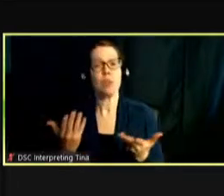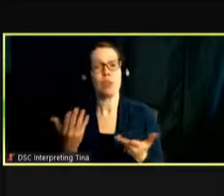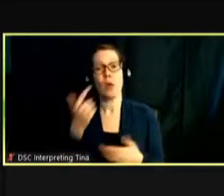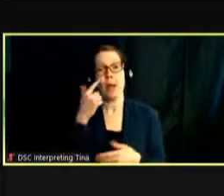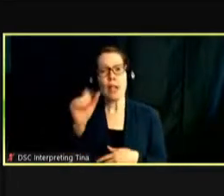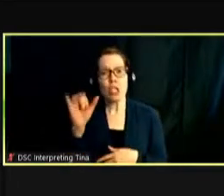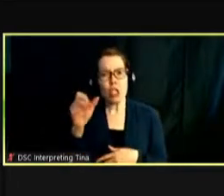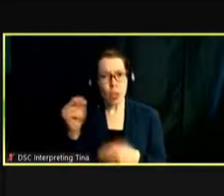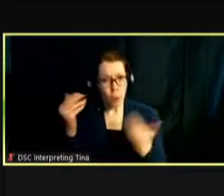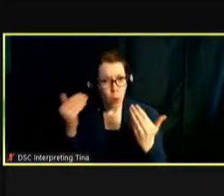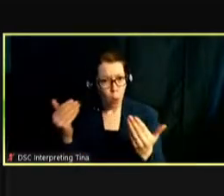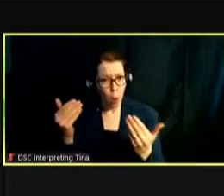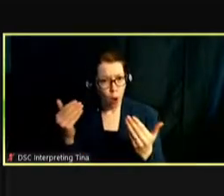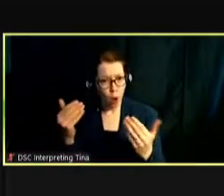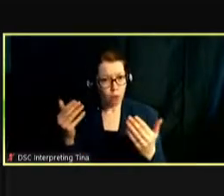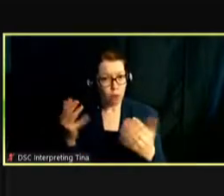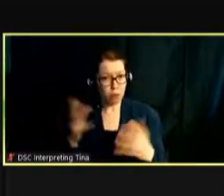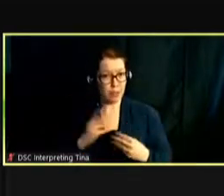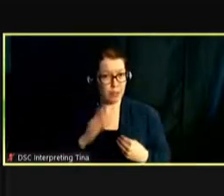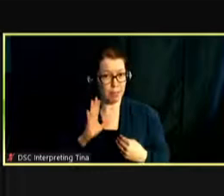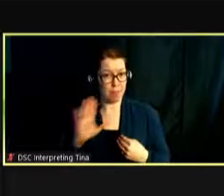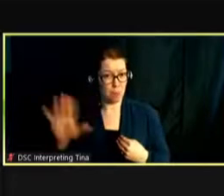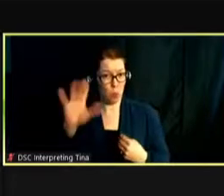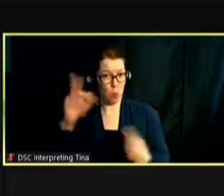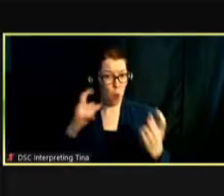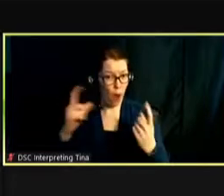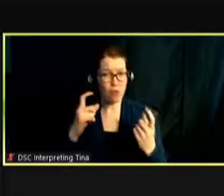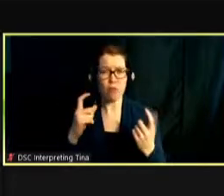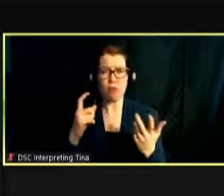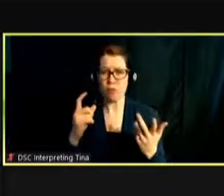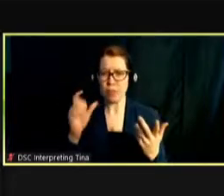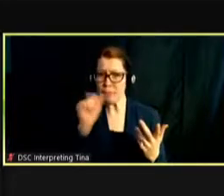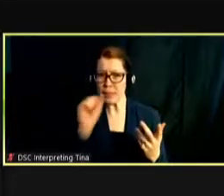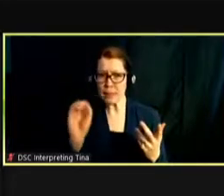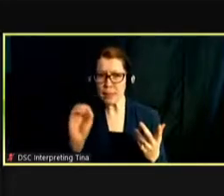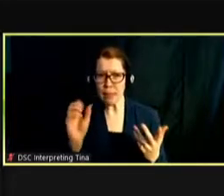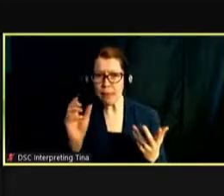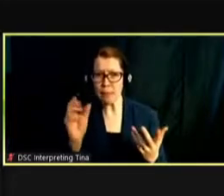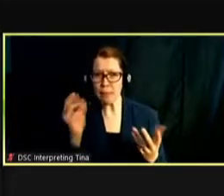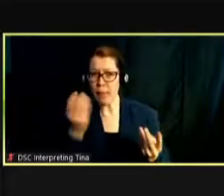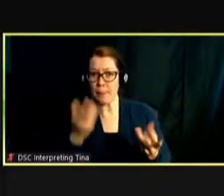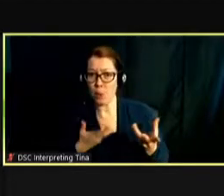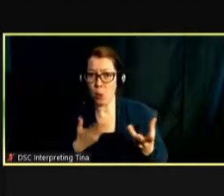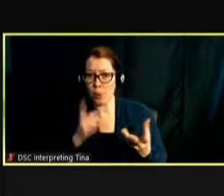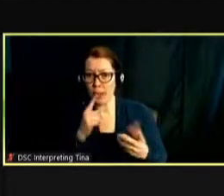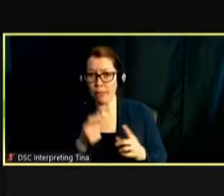do we want to go ahead and maybe take some questions? I don't think I missed anything. If I did, Shannon, please let me know.